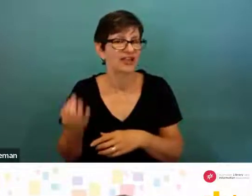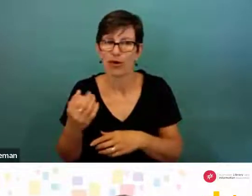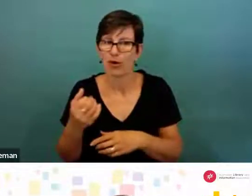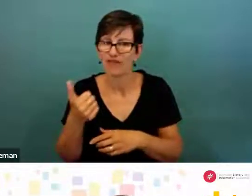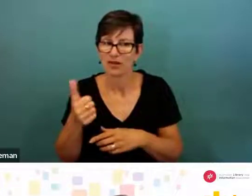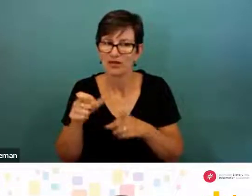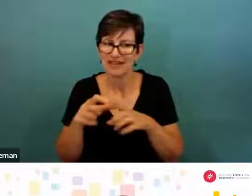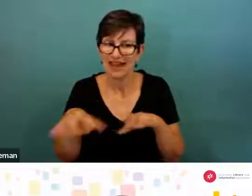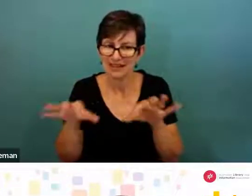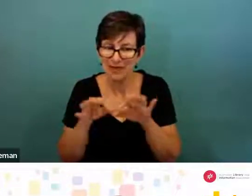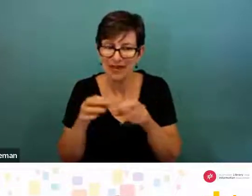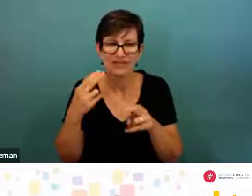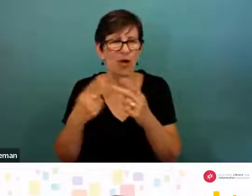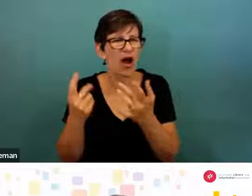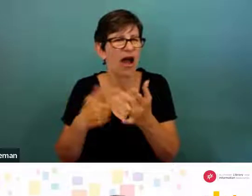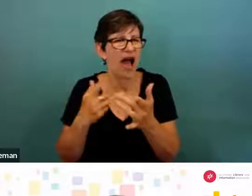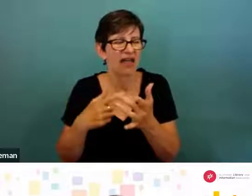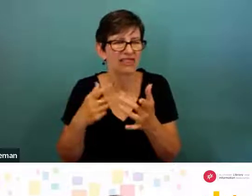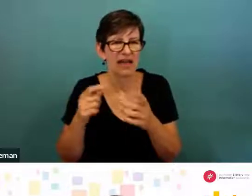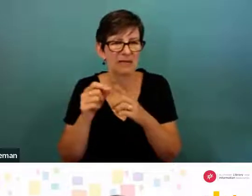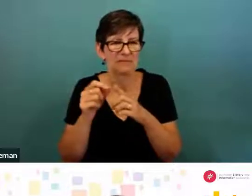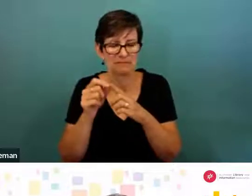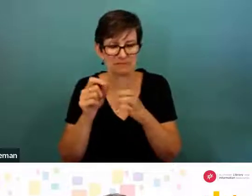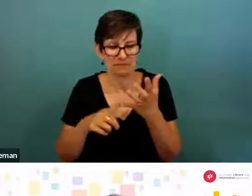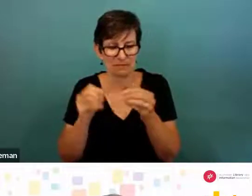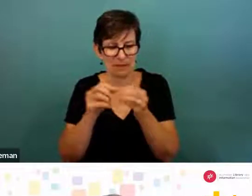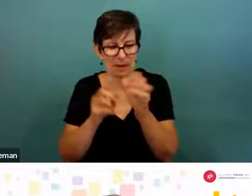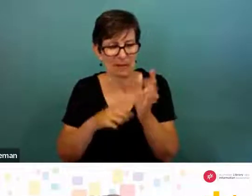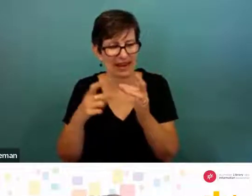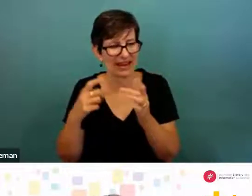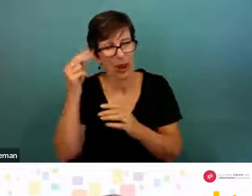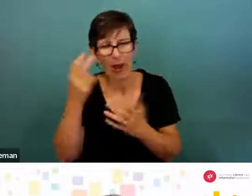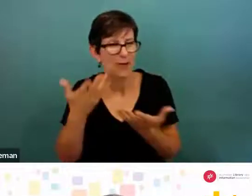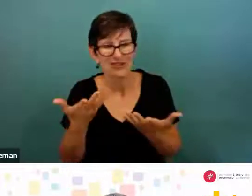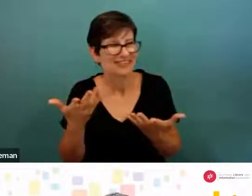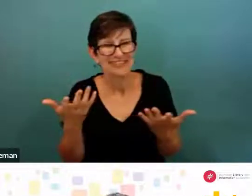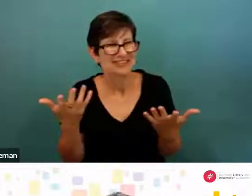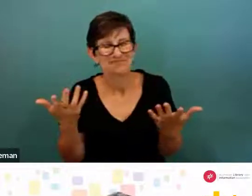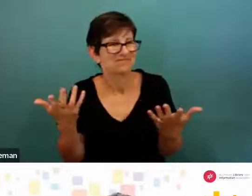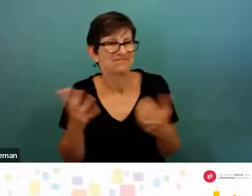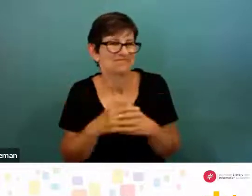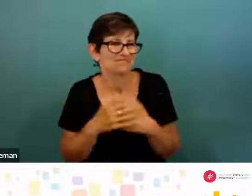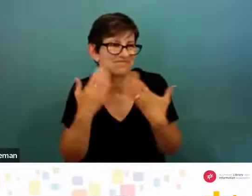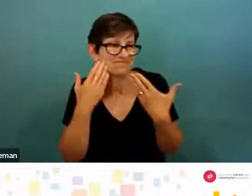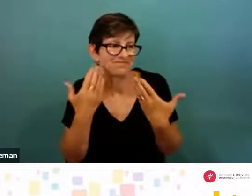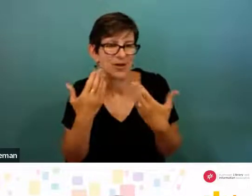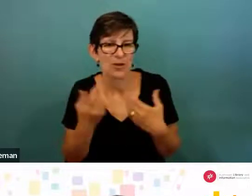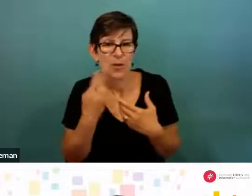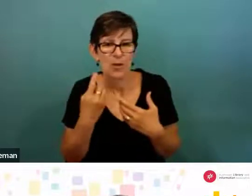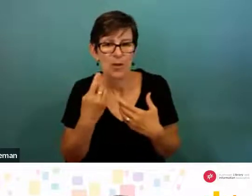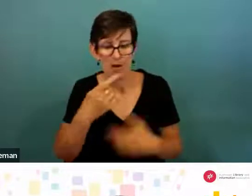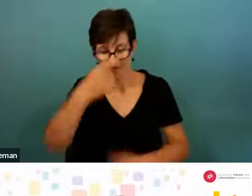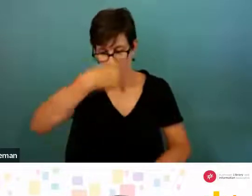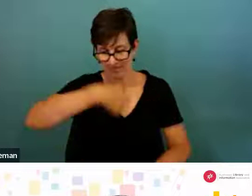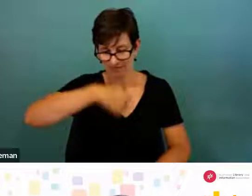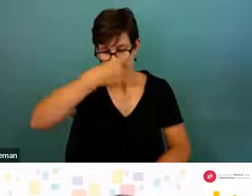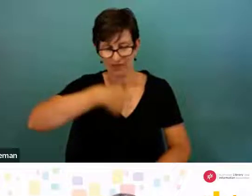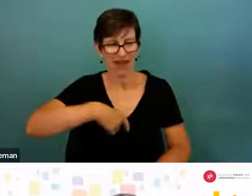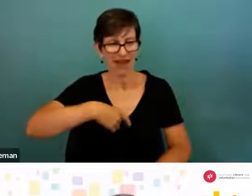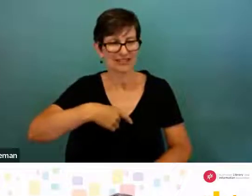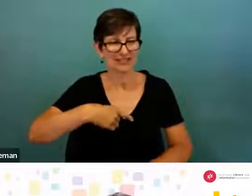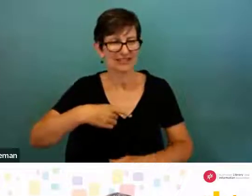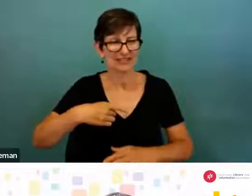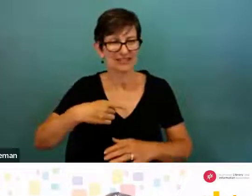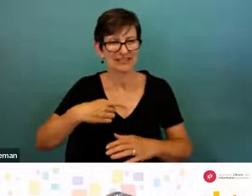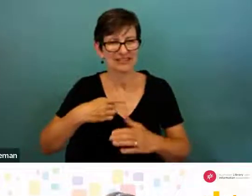of other public libraries who have been doing in-person Auslan story time. So it's